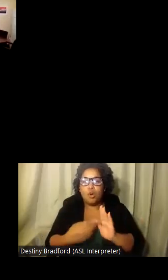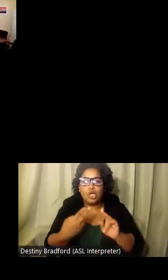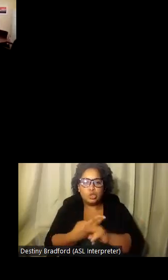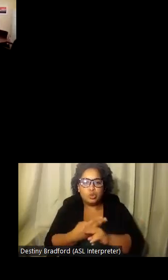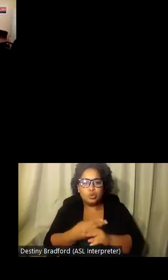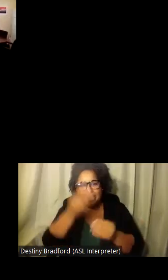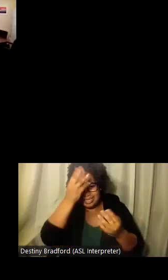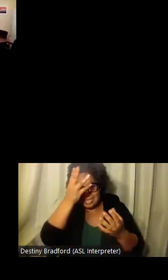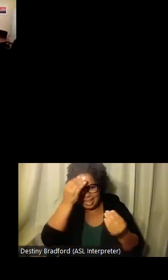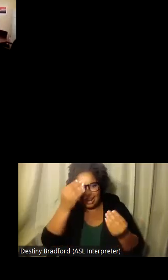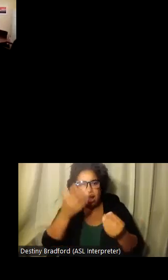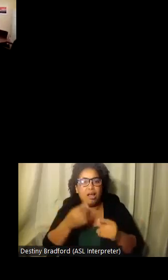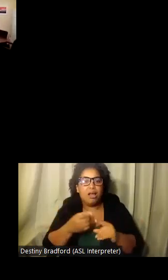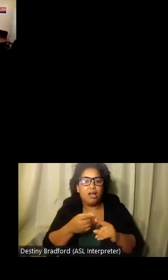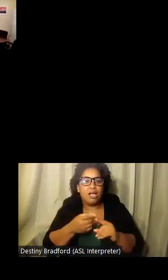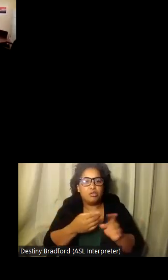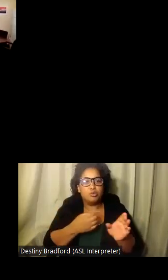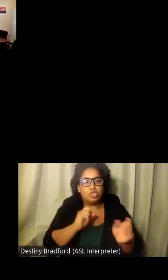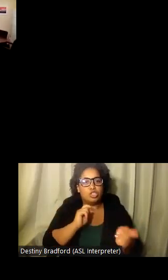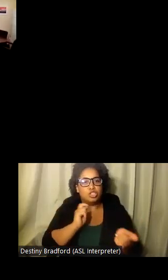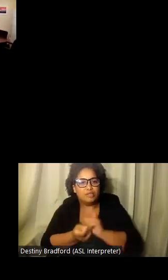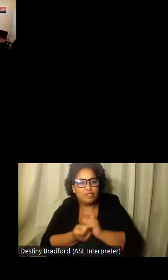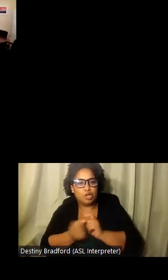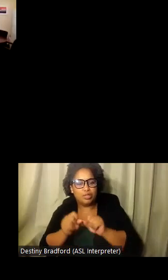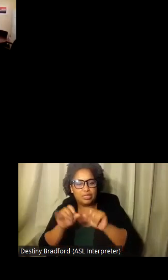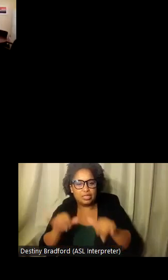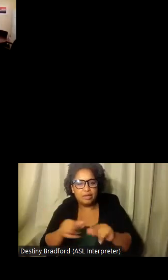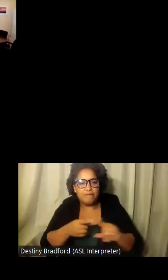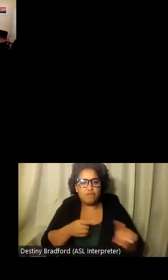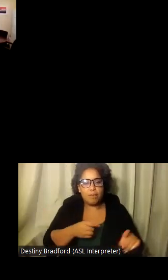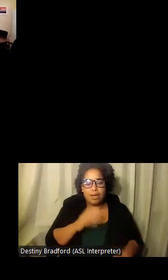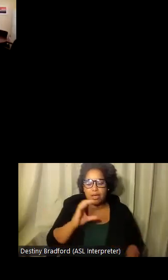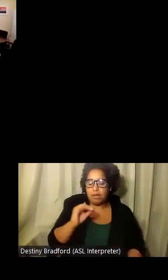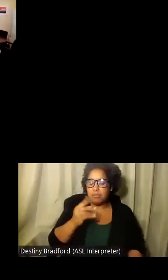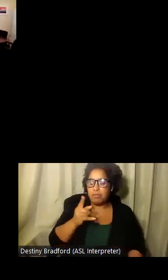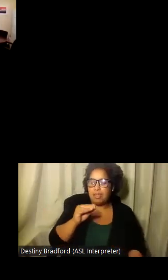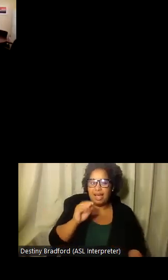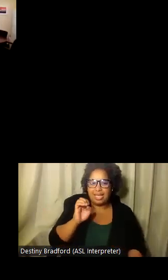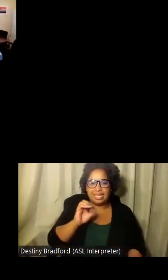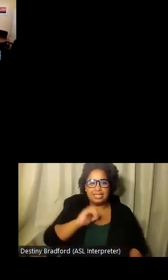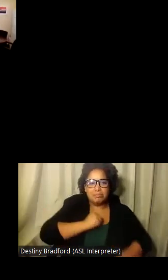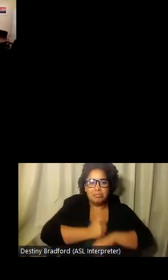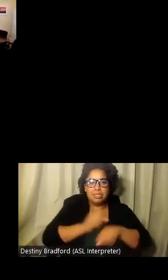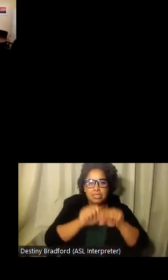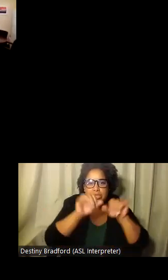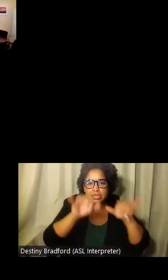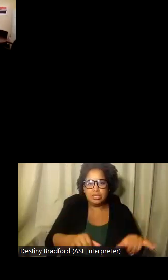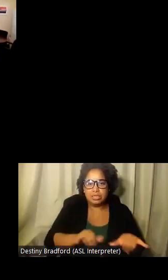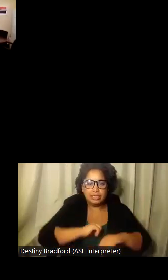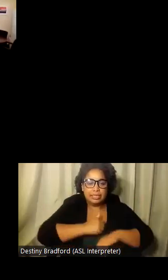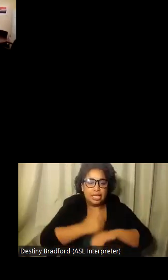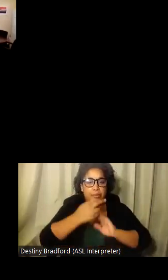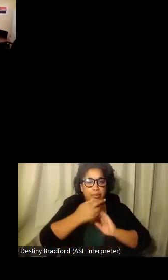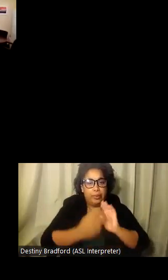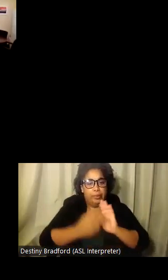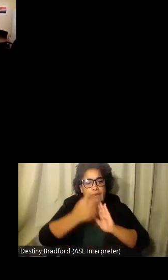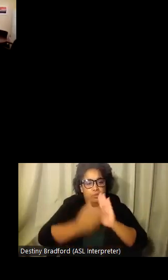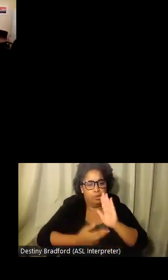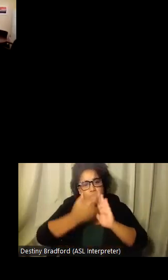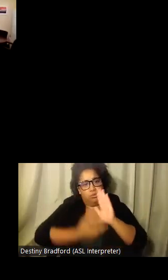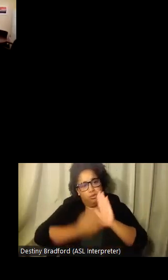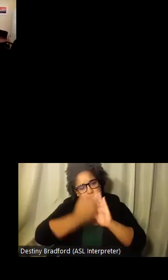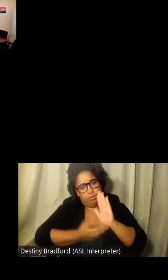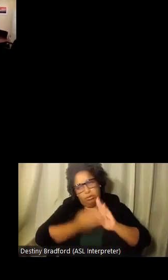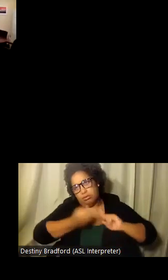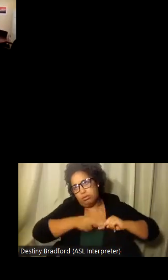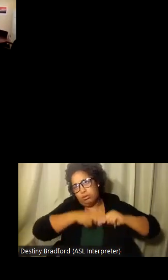has grown up as a primarily compliance-based system, one that has put rules and regulations on top of one another to